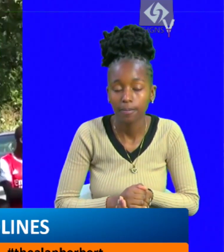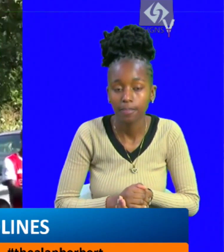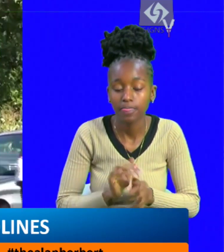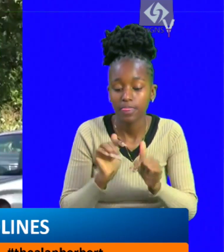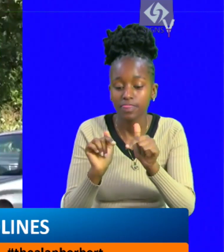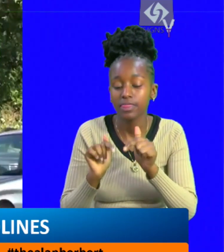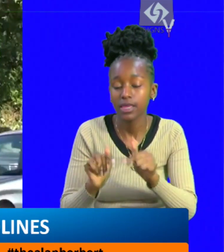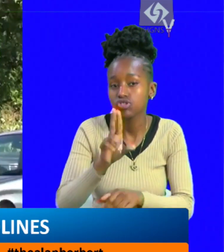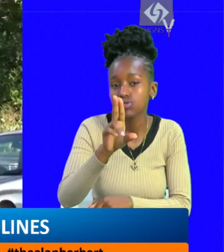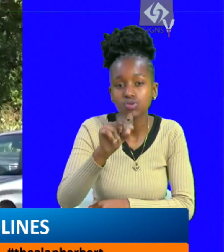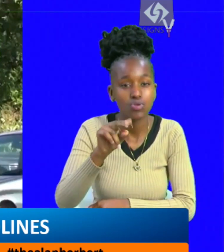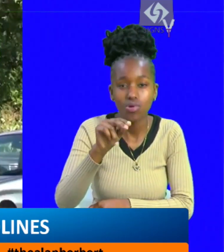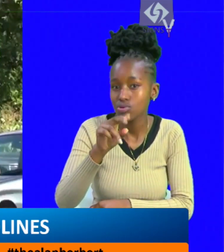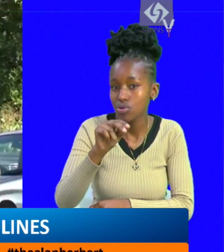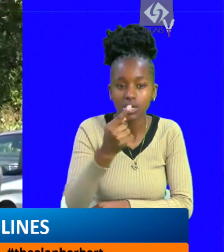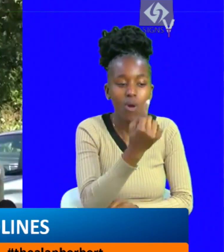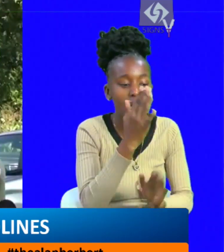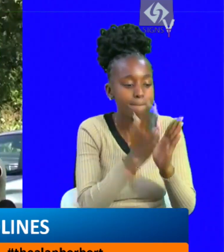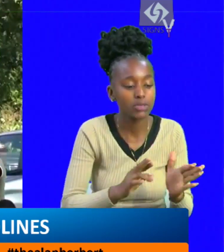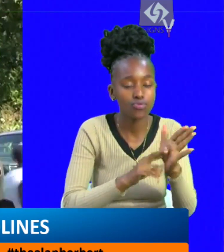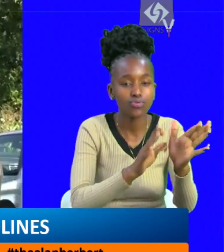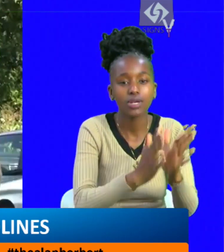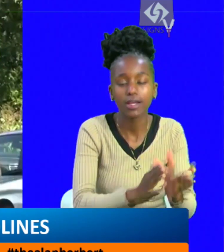retaliating that Wednesday's protests are on.